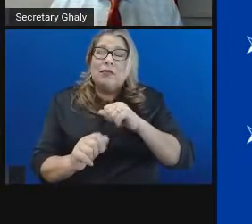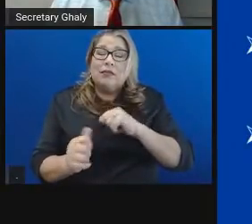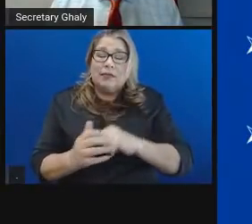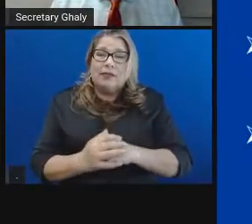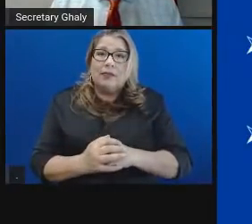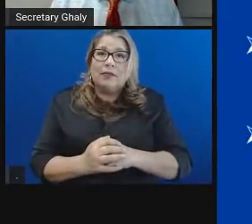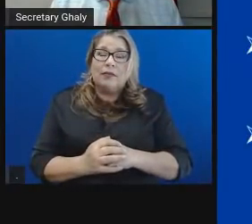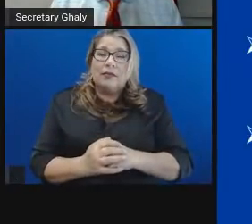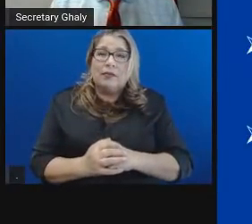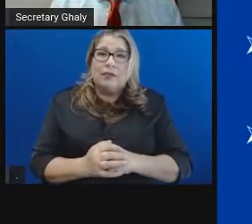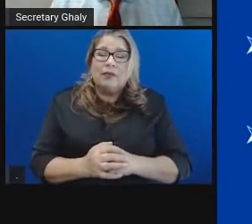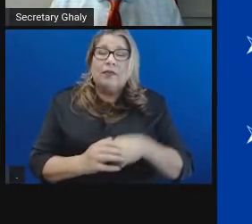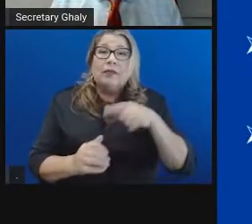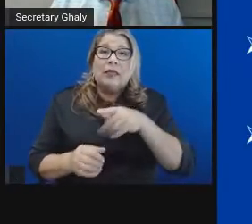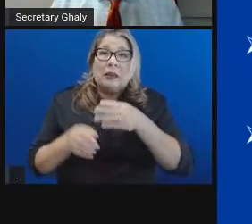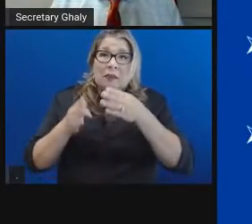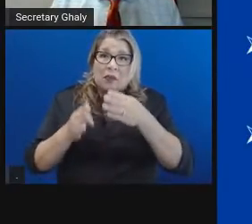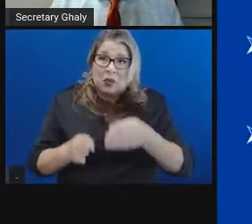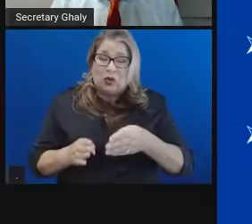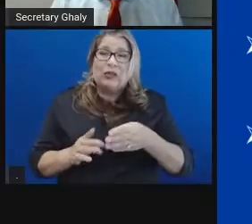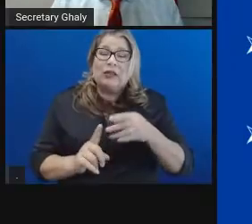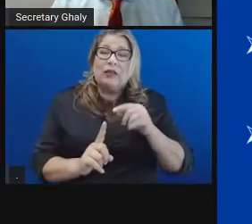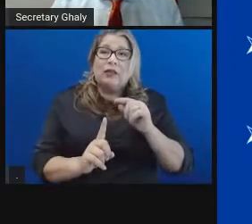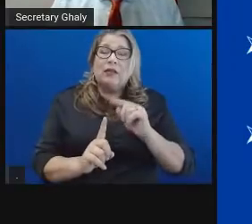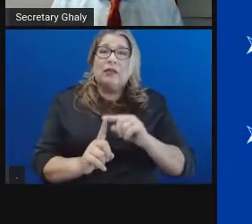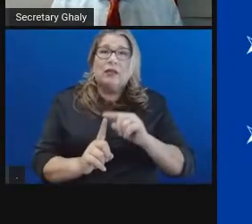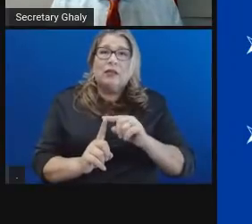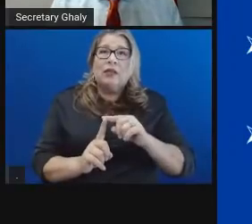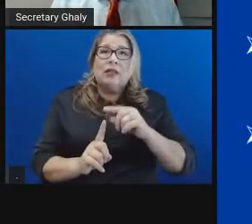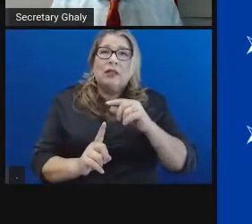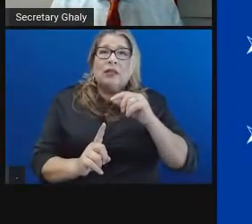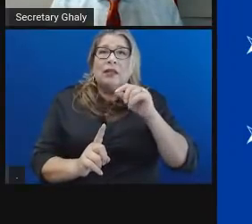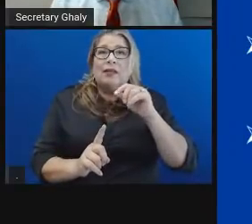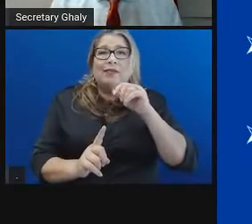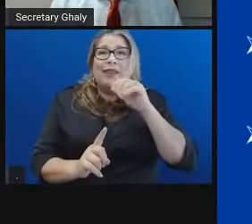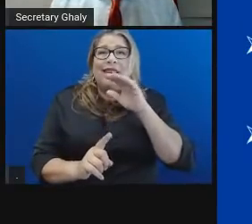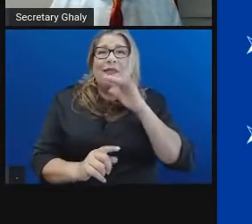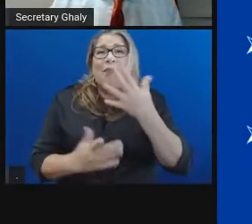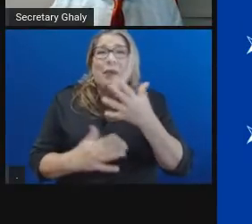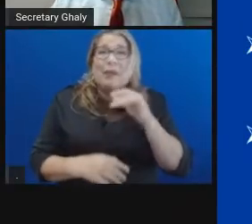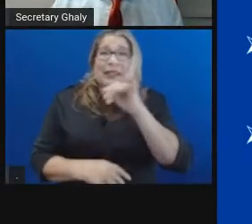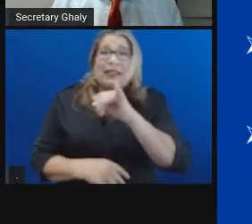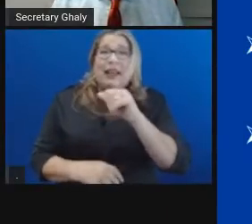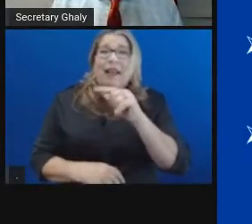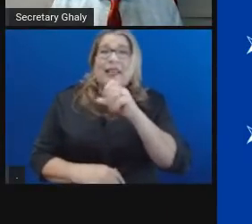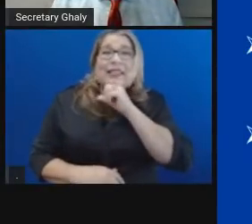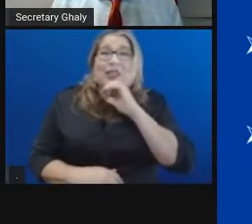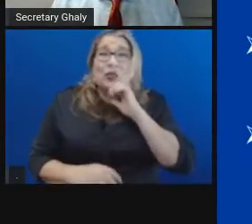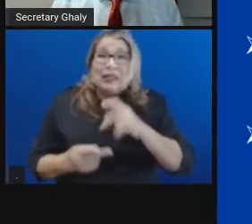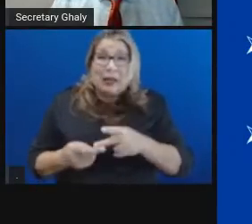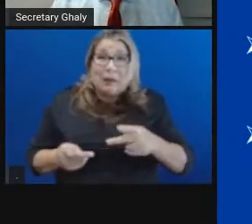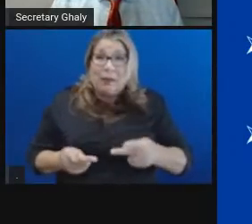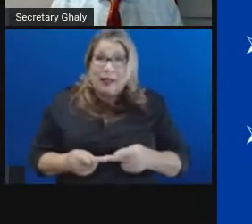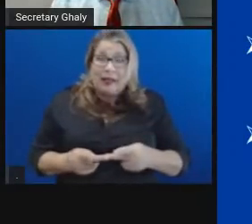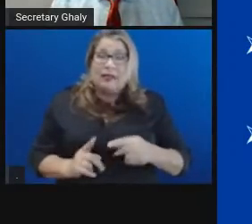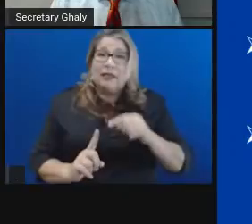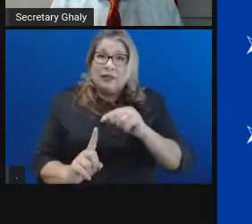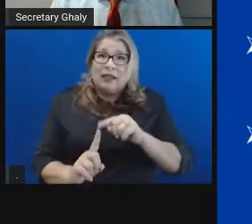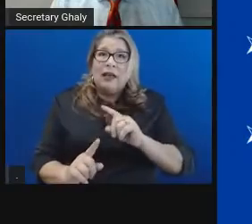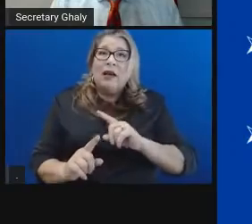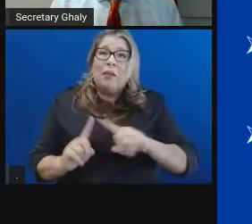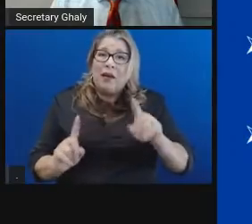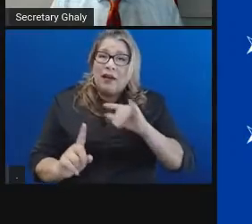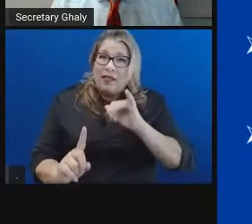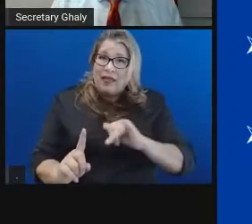need more support than they can receive at their existing facility, but don't quite need hospital level care to